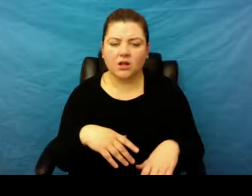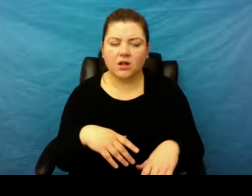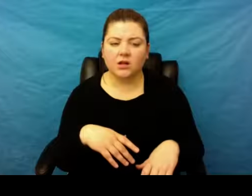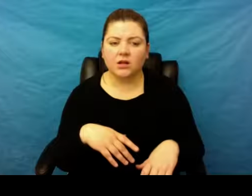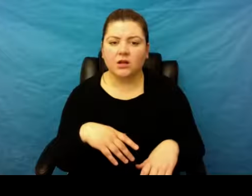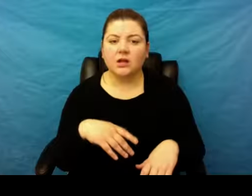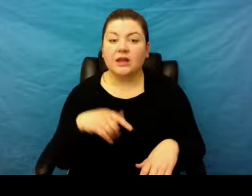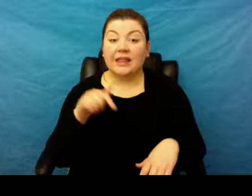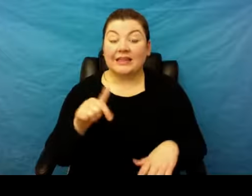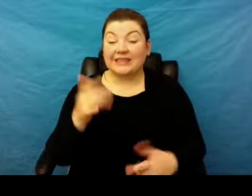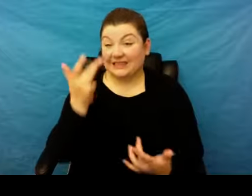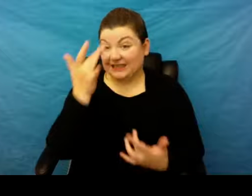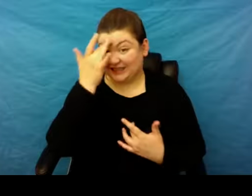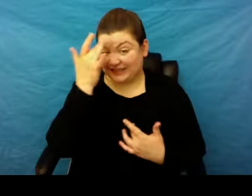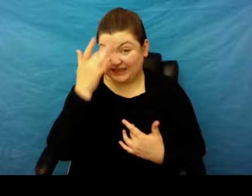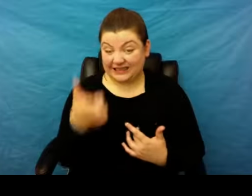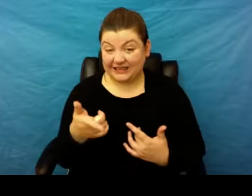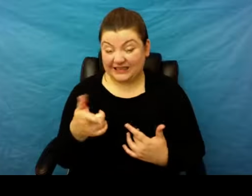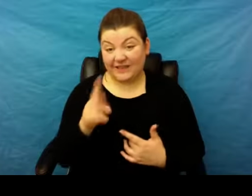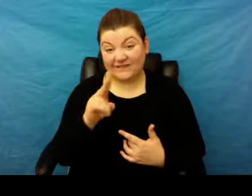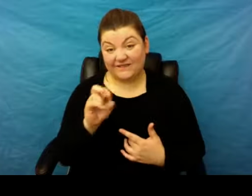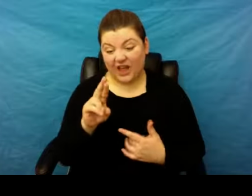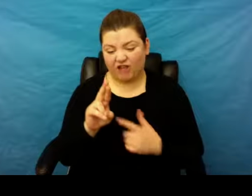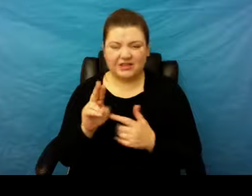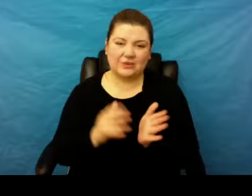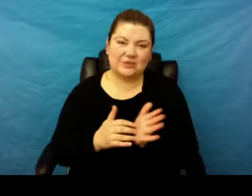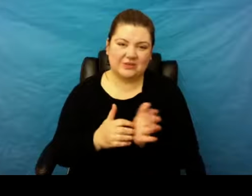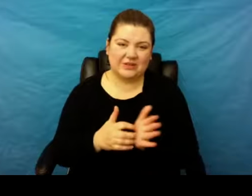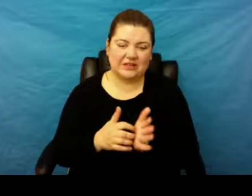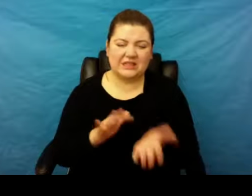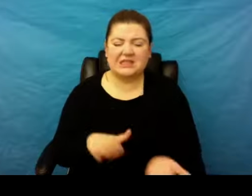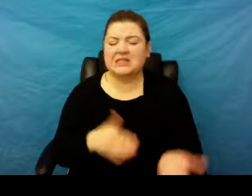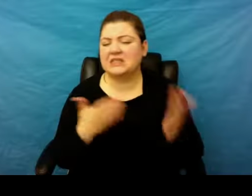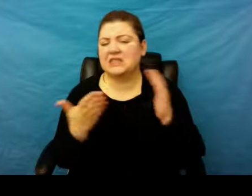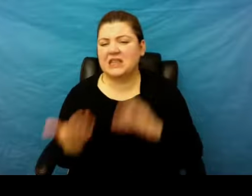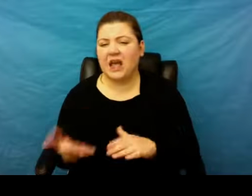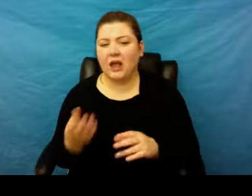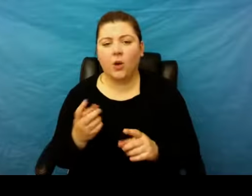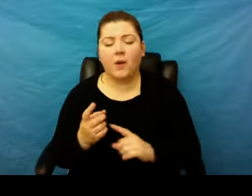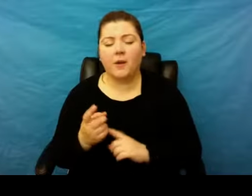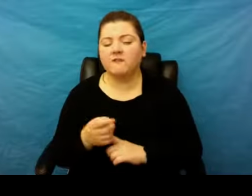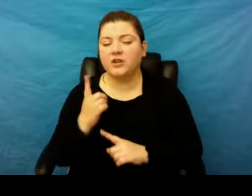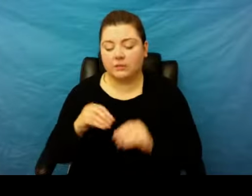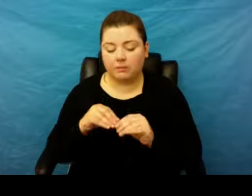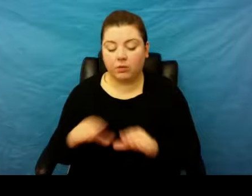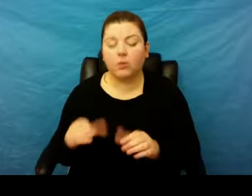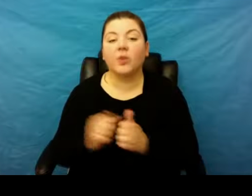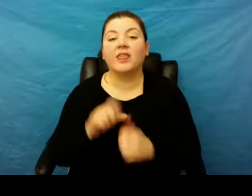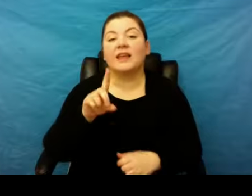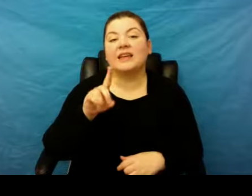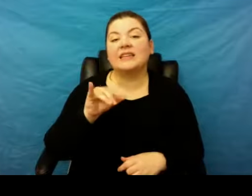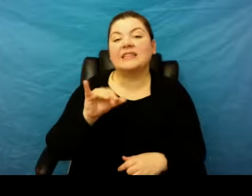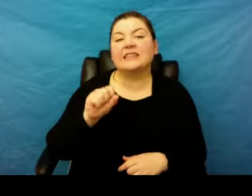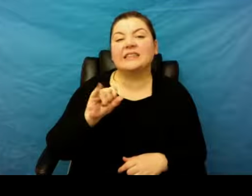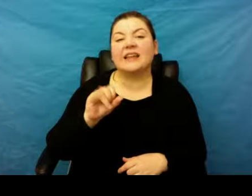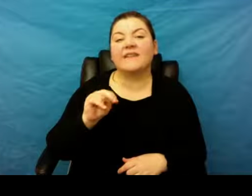is this disease is a whim. Coronavirus is a whim. It dies as soon as you disinfect it. So I can get back